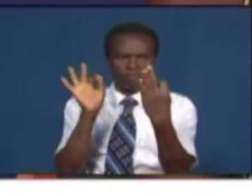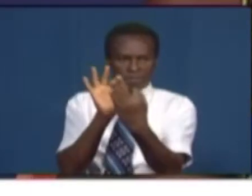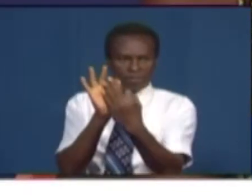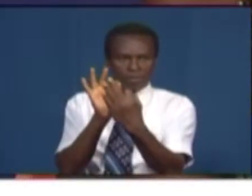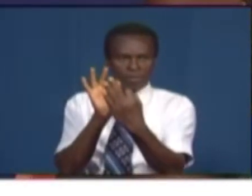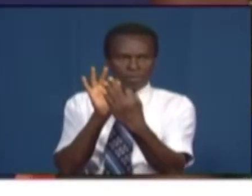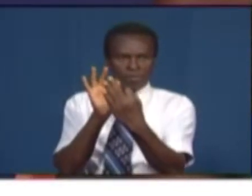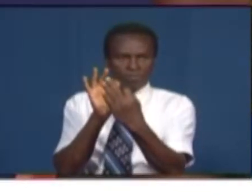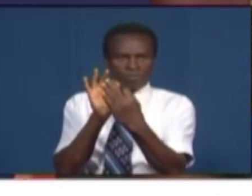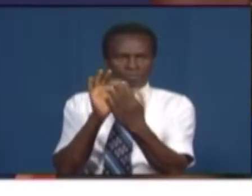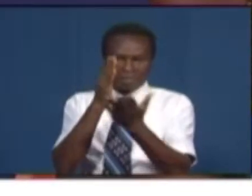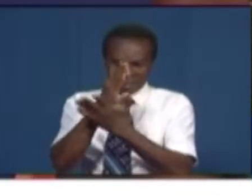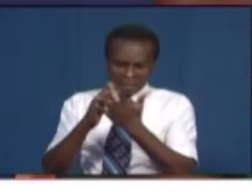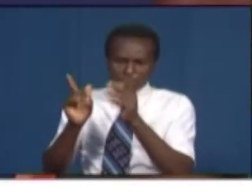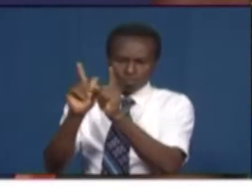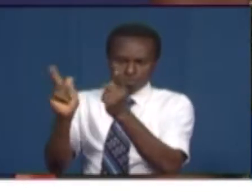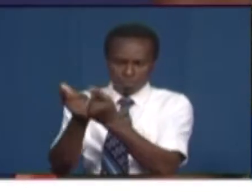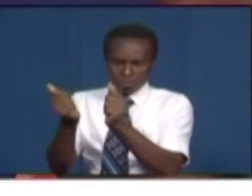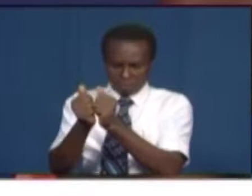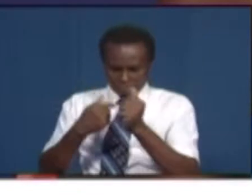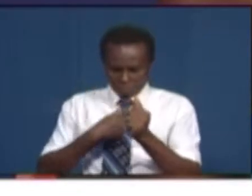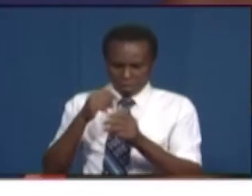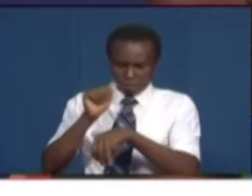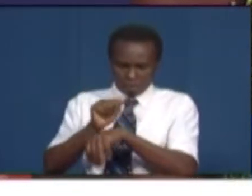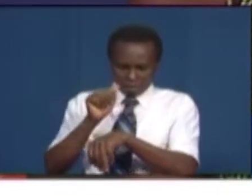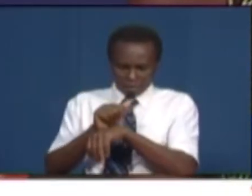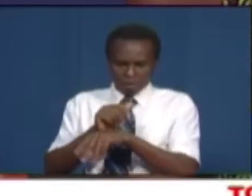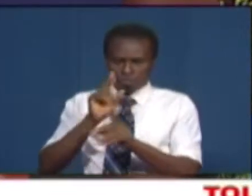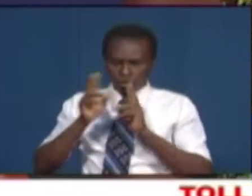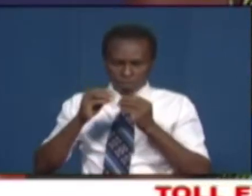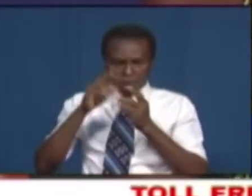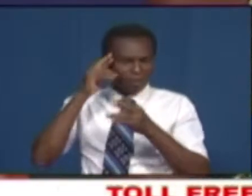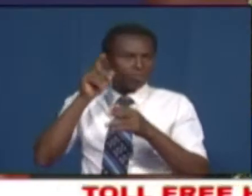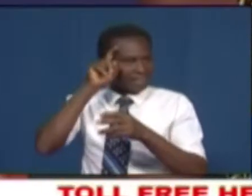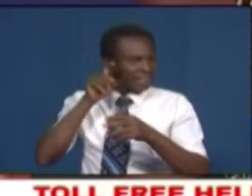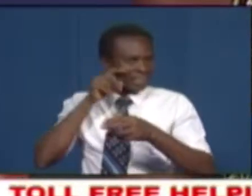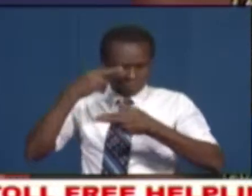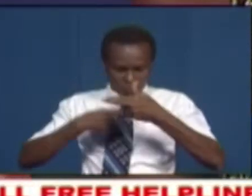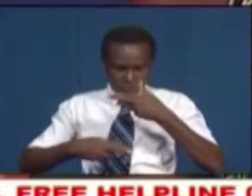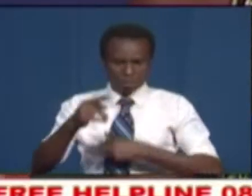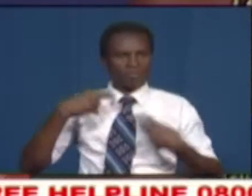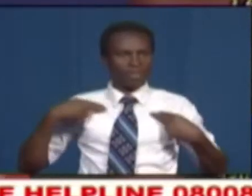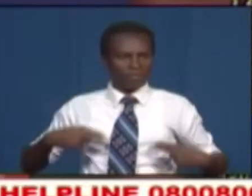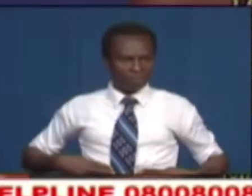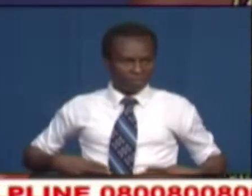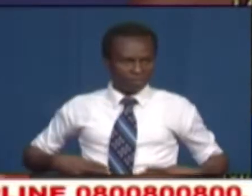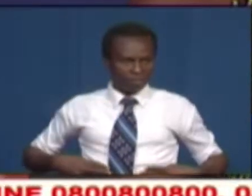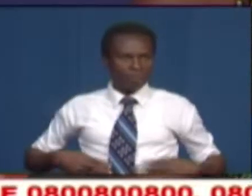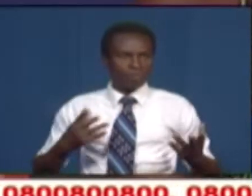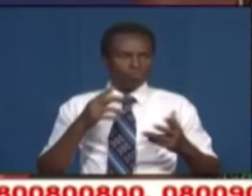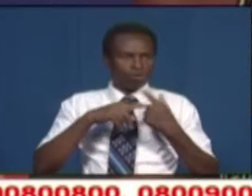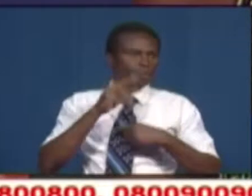are organizing some forums on reproductive health, which a critical part has to do with menstruation or